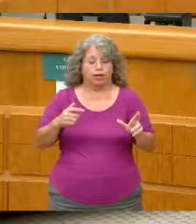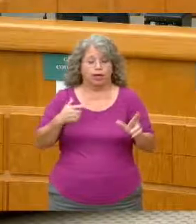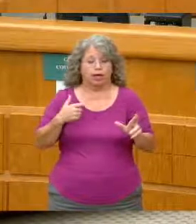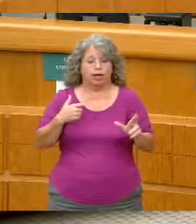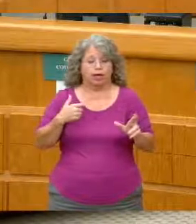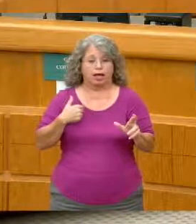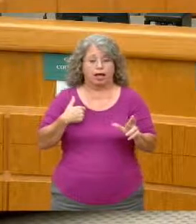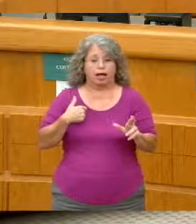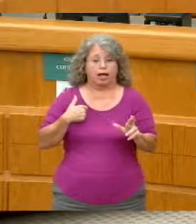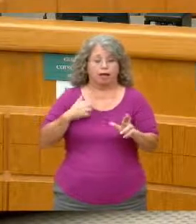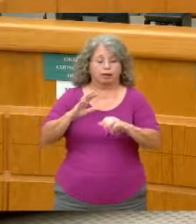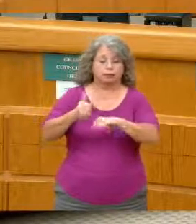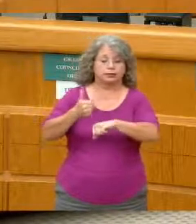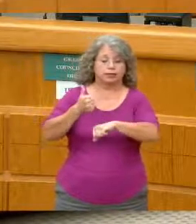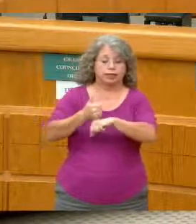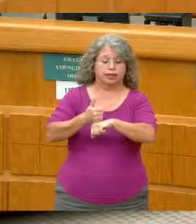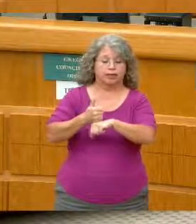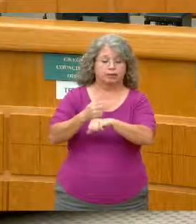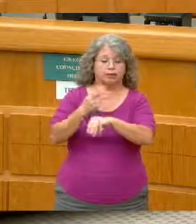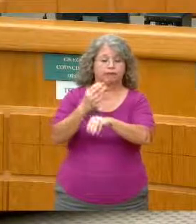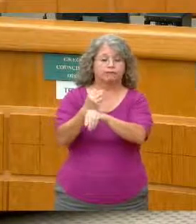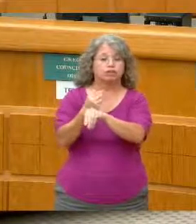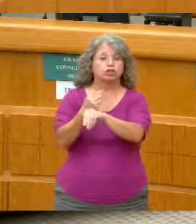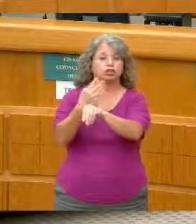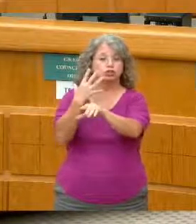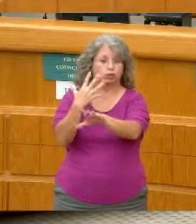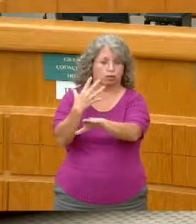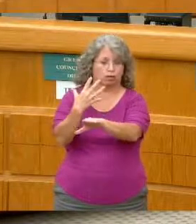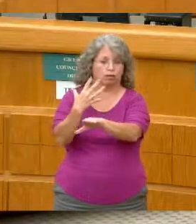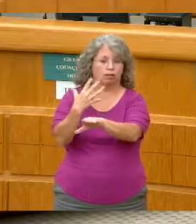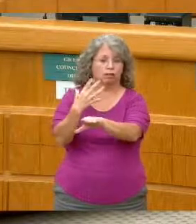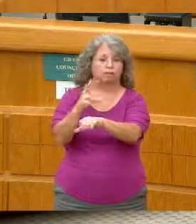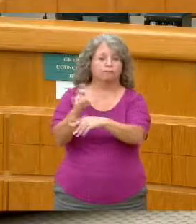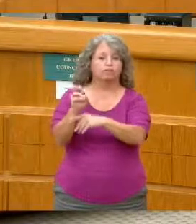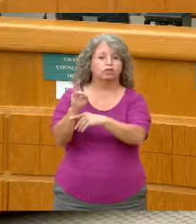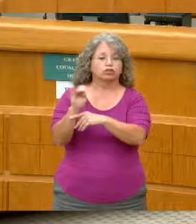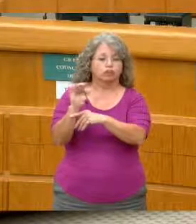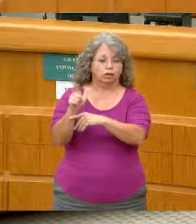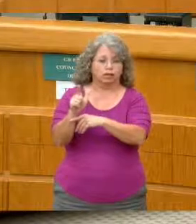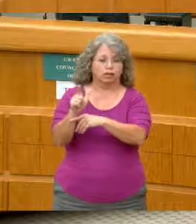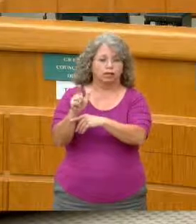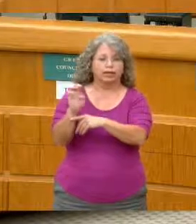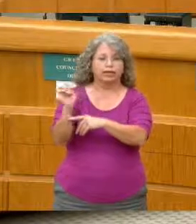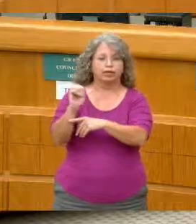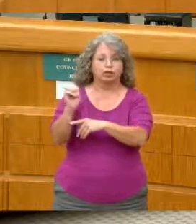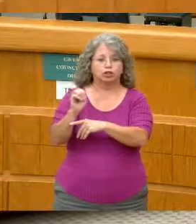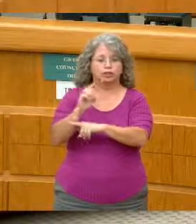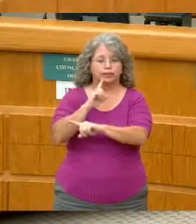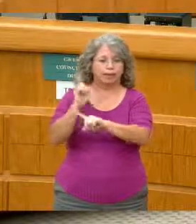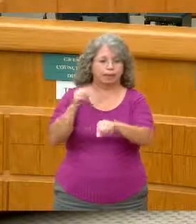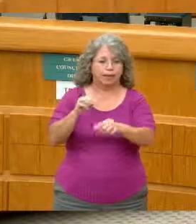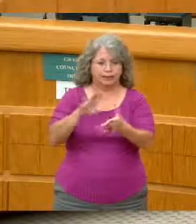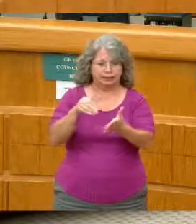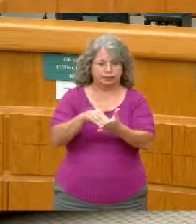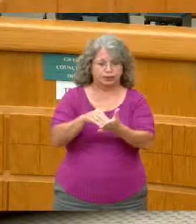virtual emergency operation command center to be activated this evening at